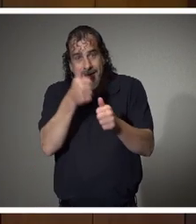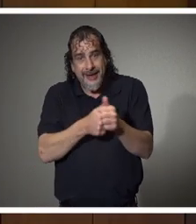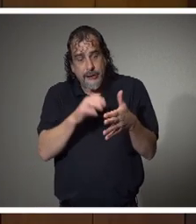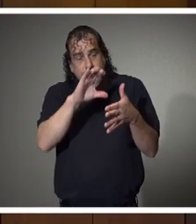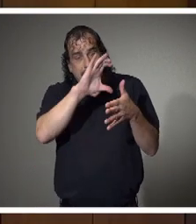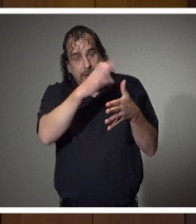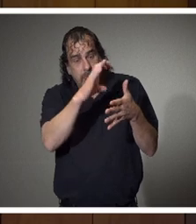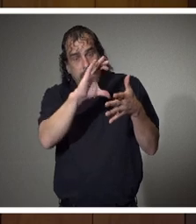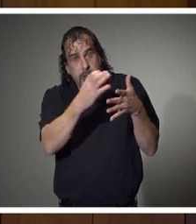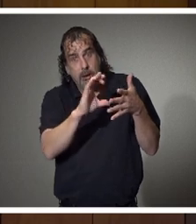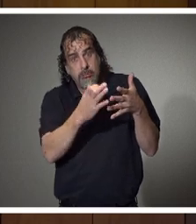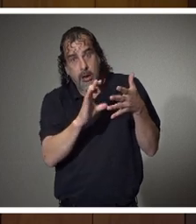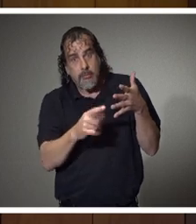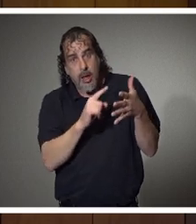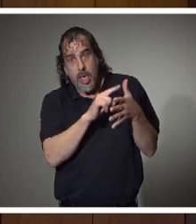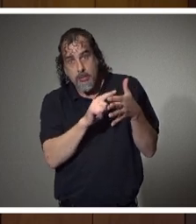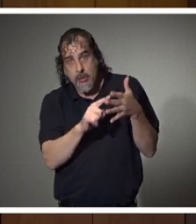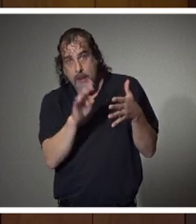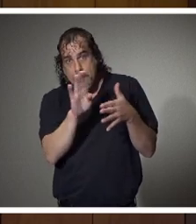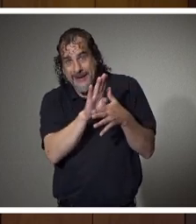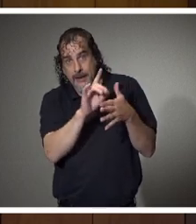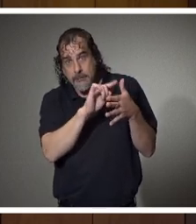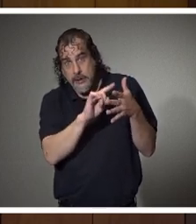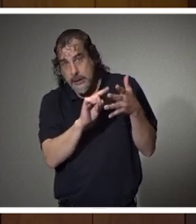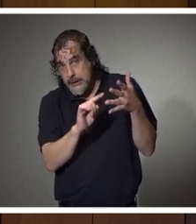categories of individuals,